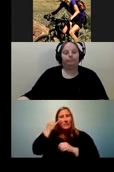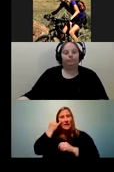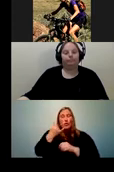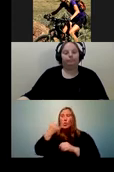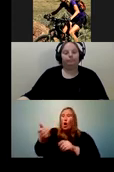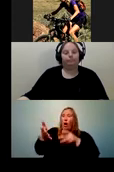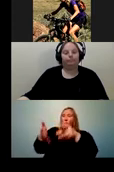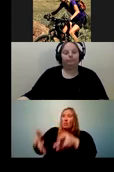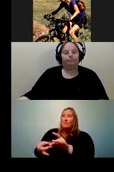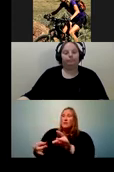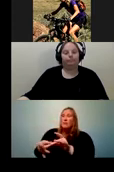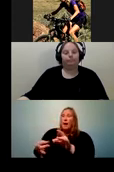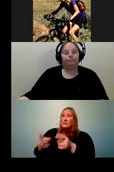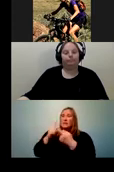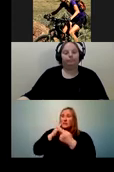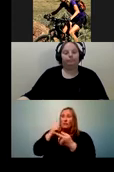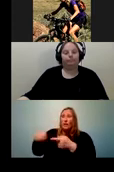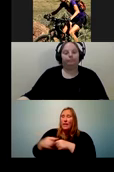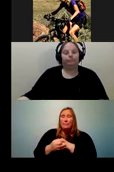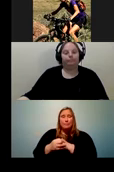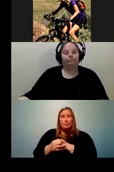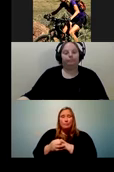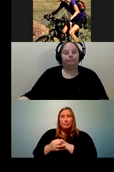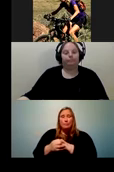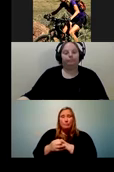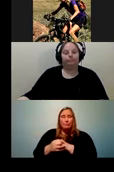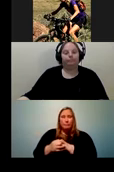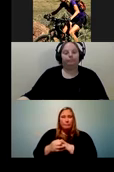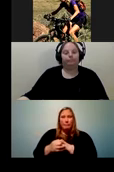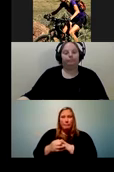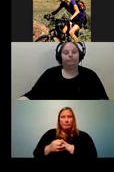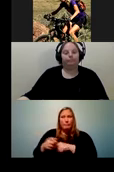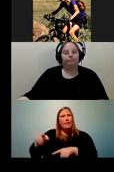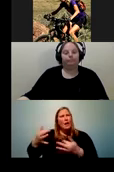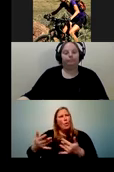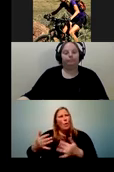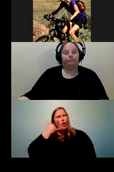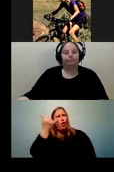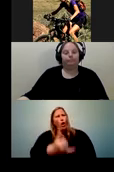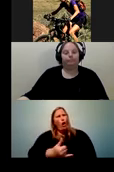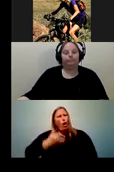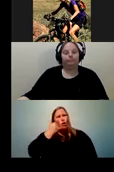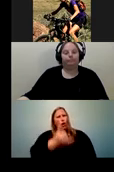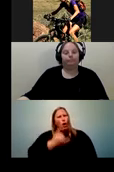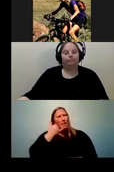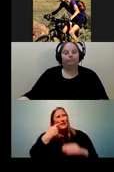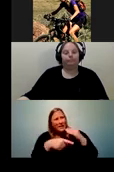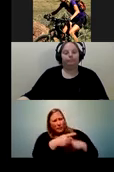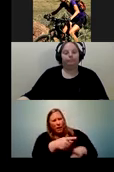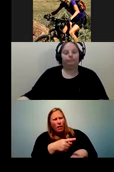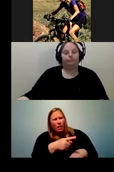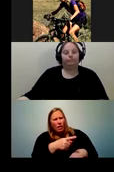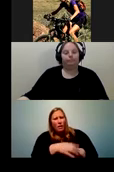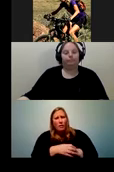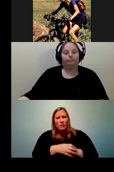you haven't told them, it could be 24 hours till I respond. If they leave you an email message, do they leave you an